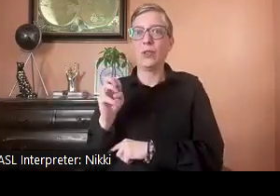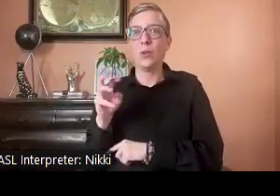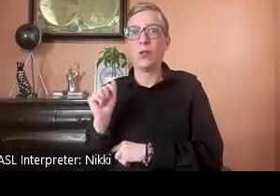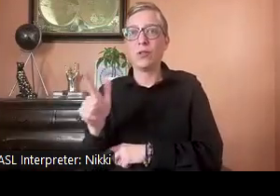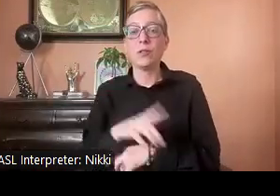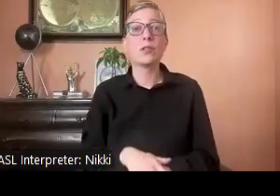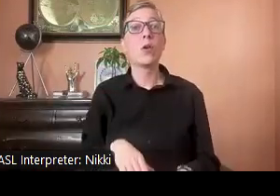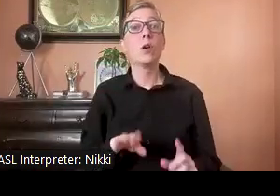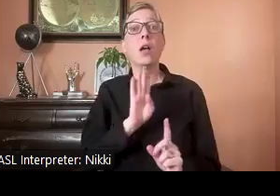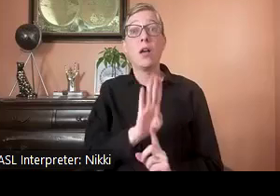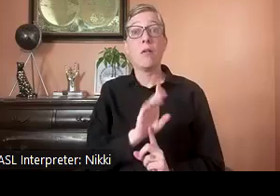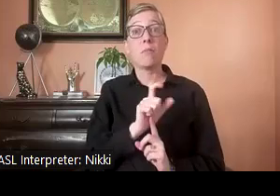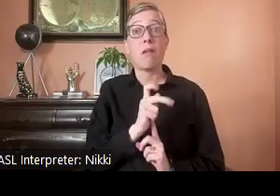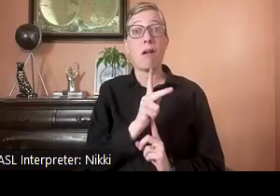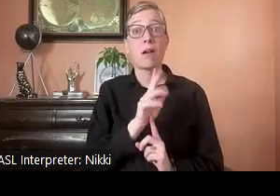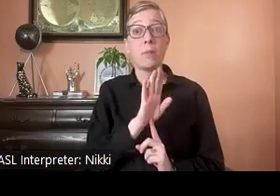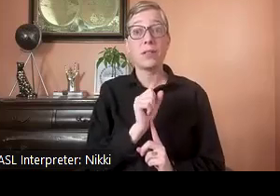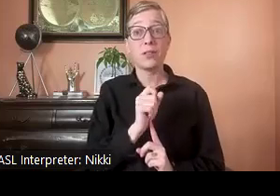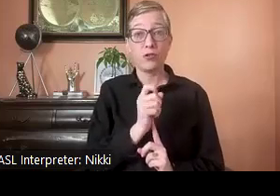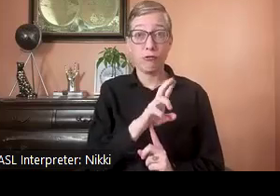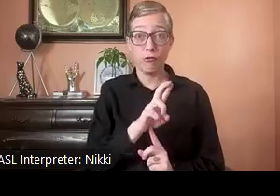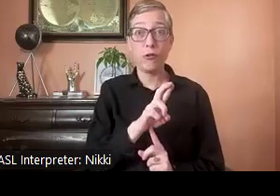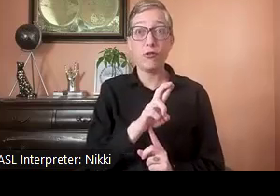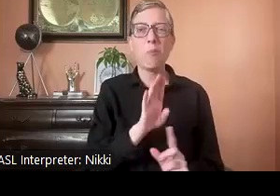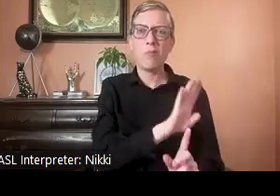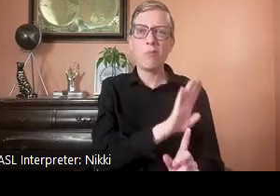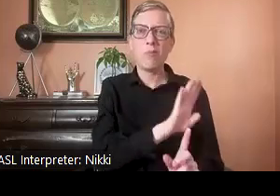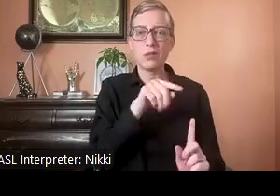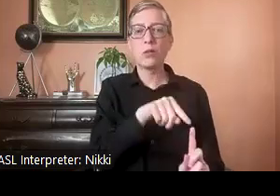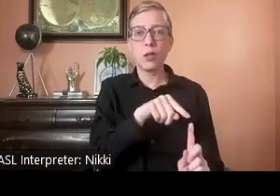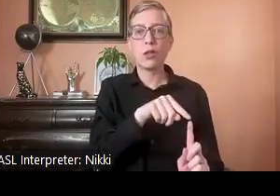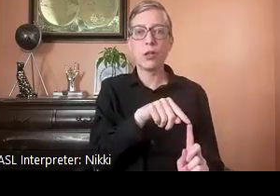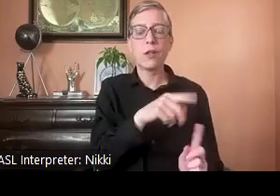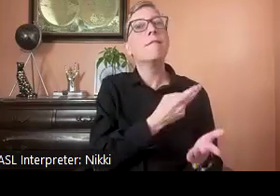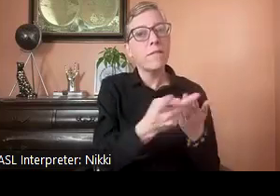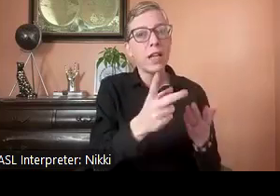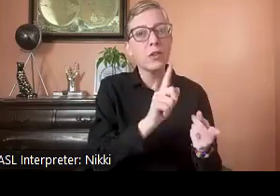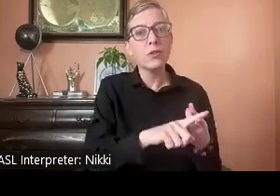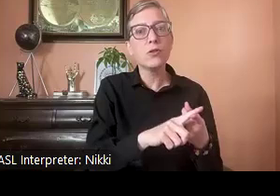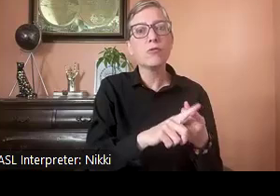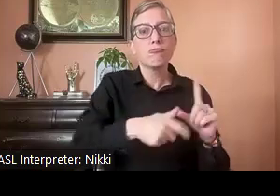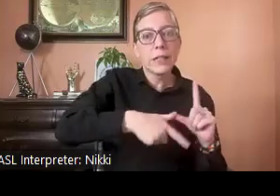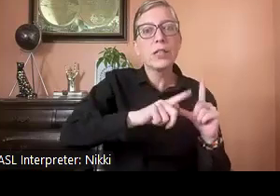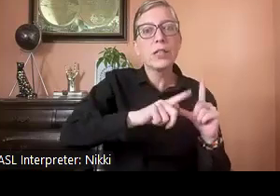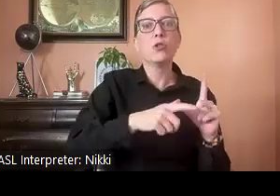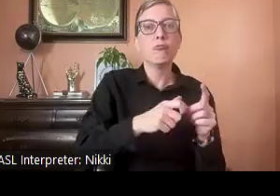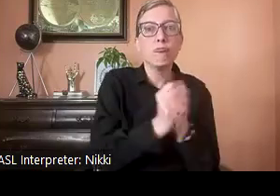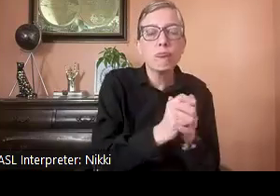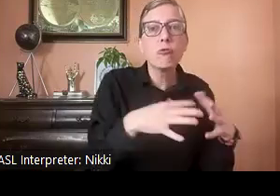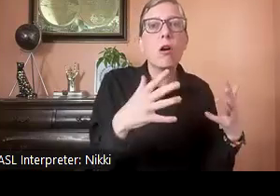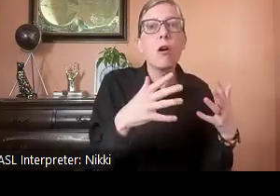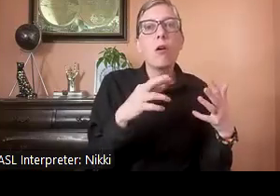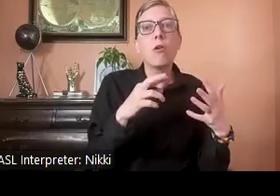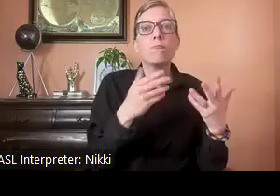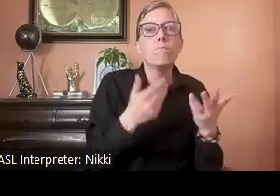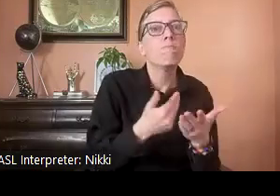but they failed to renew. On the part of Netflix, their story continues, right? Because I think they're a good model of how they've